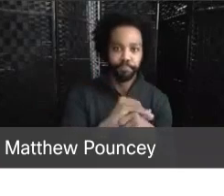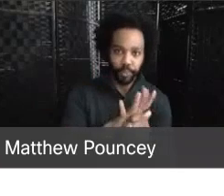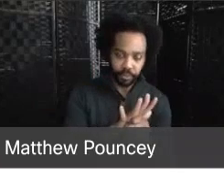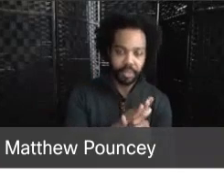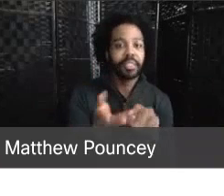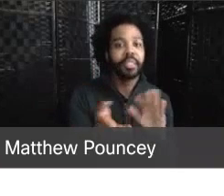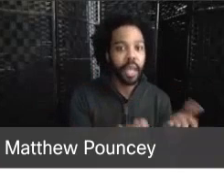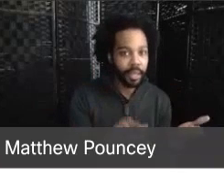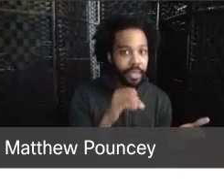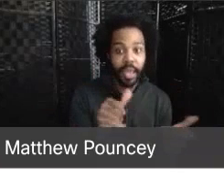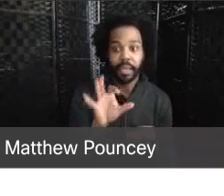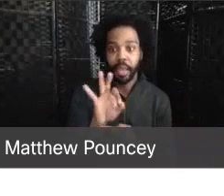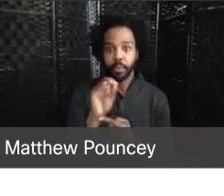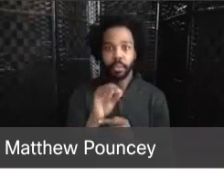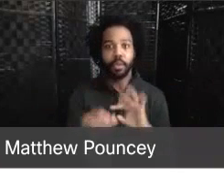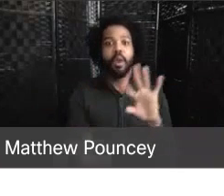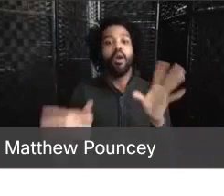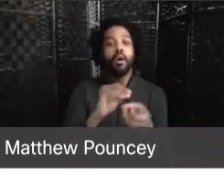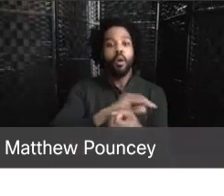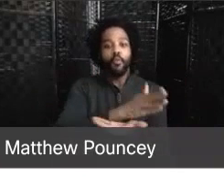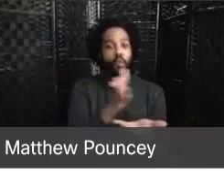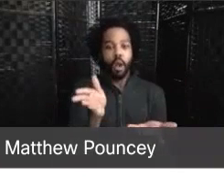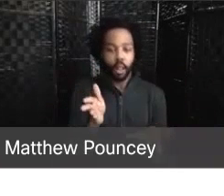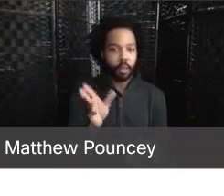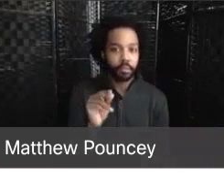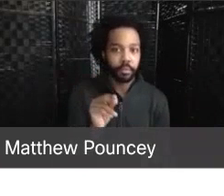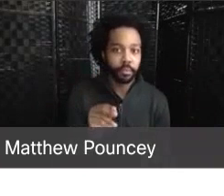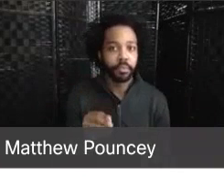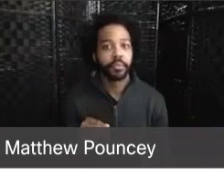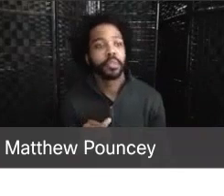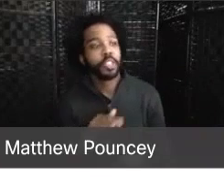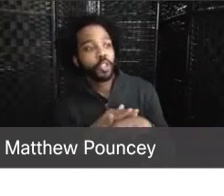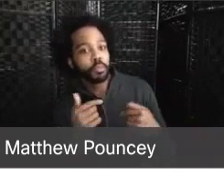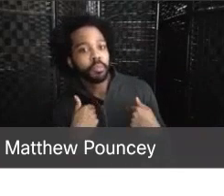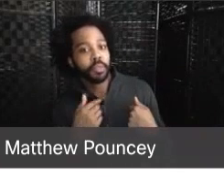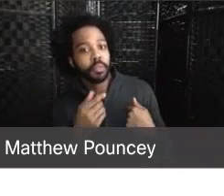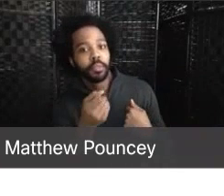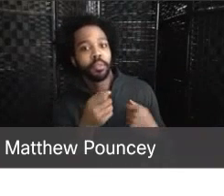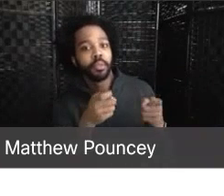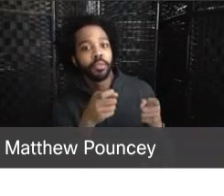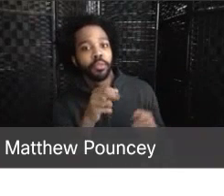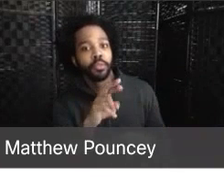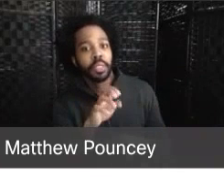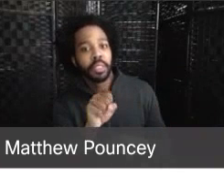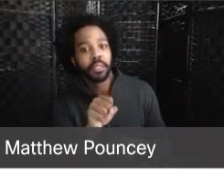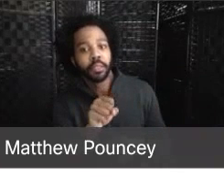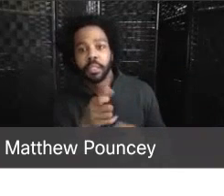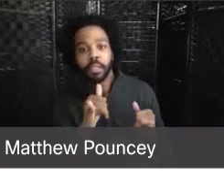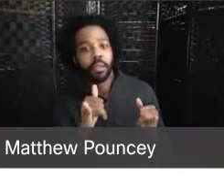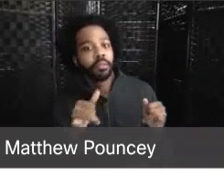9% overall. Director Reese, your slide has not moved from the very first